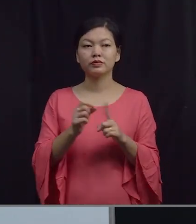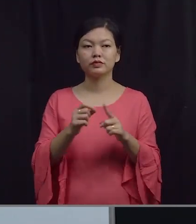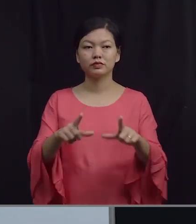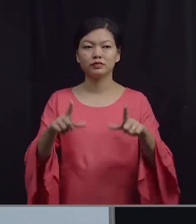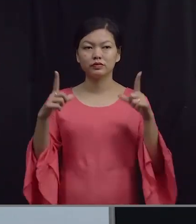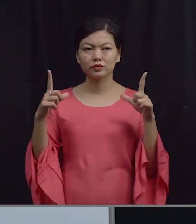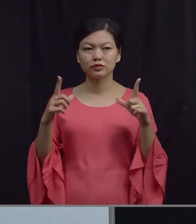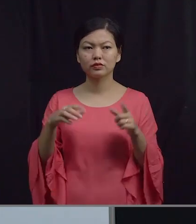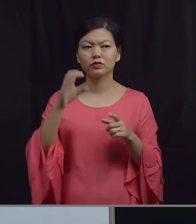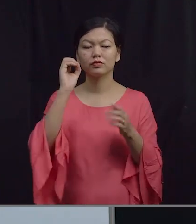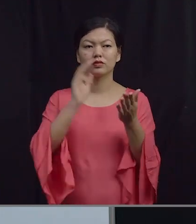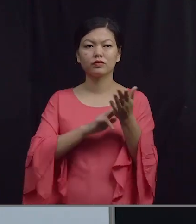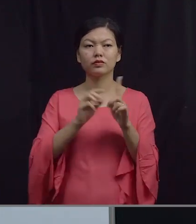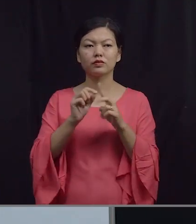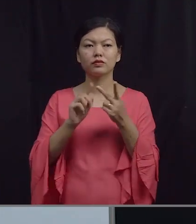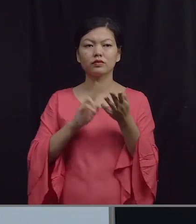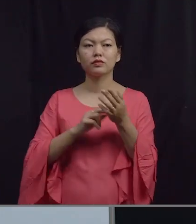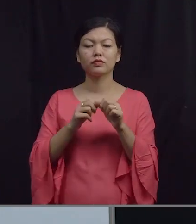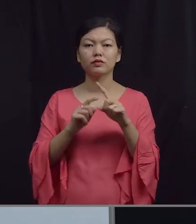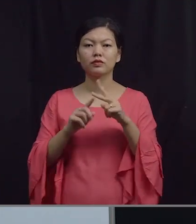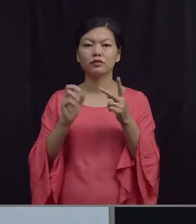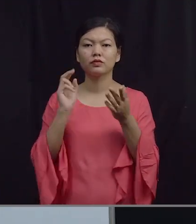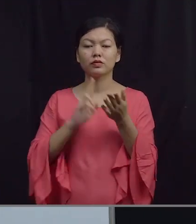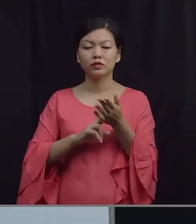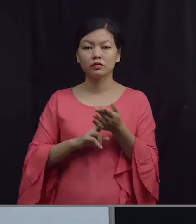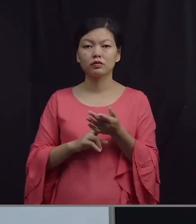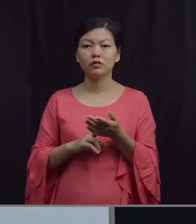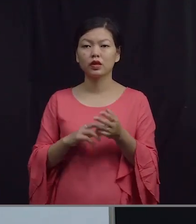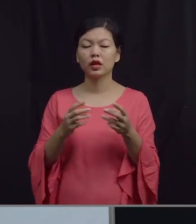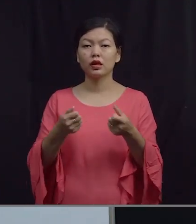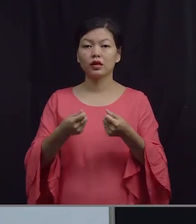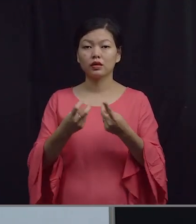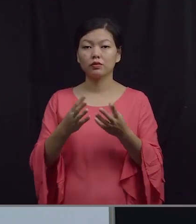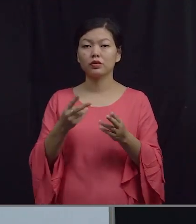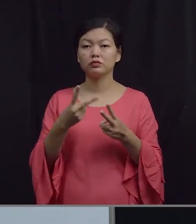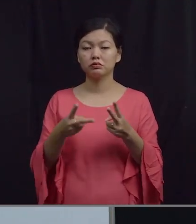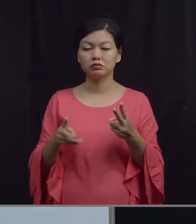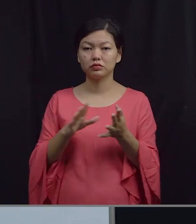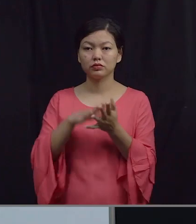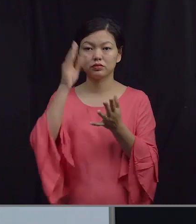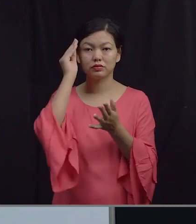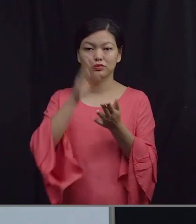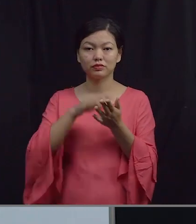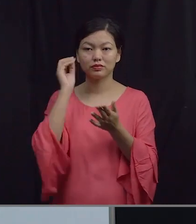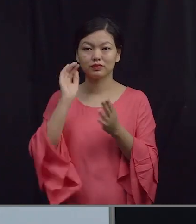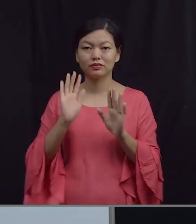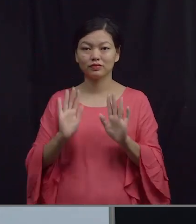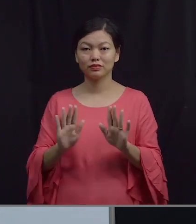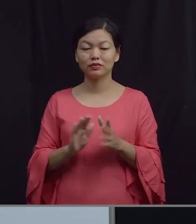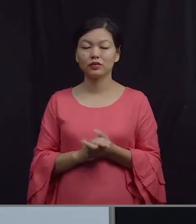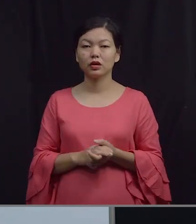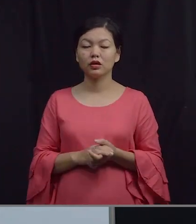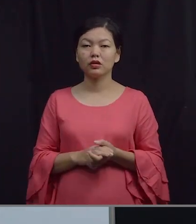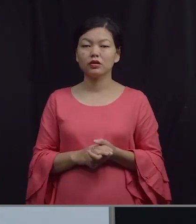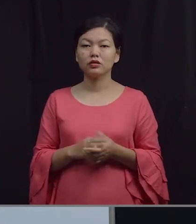lenses, combination. For the combination, we have discussed lots of important numericals, which has lot chances for coming year, means your final